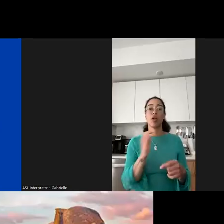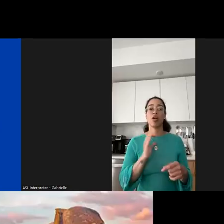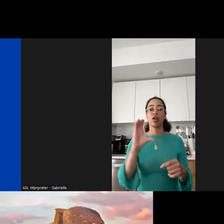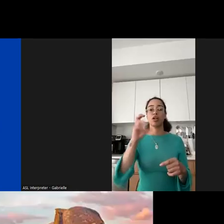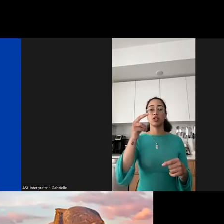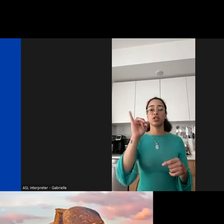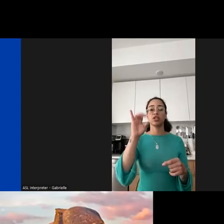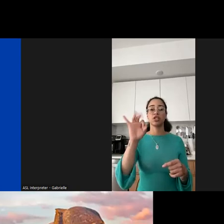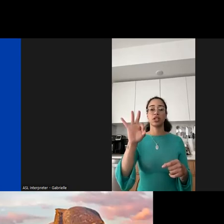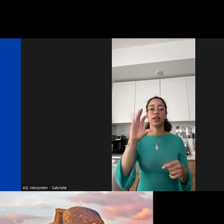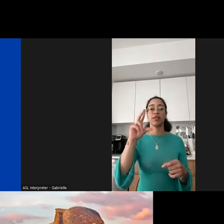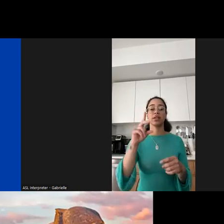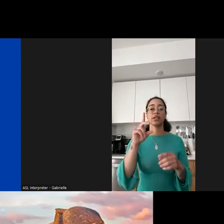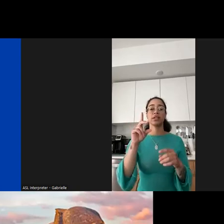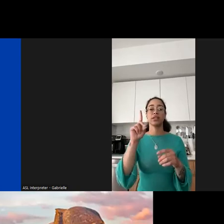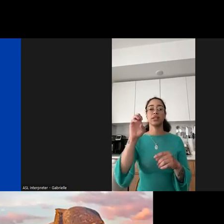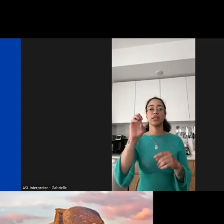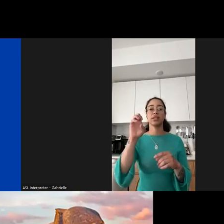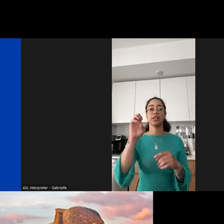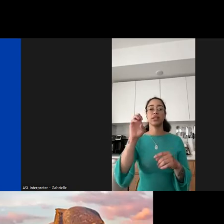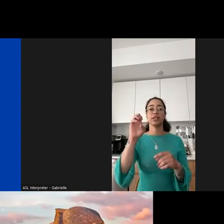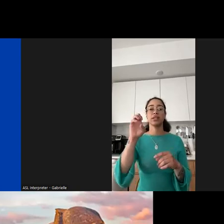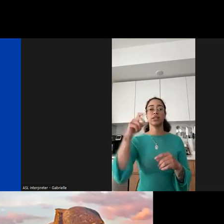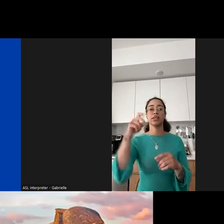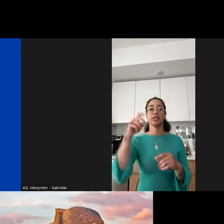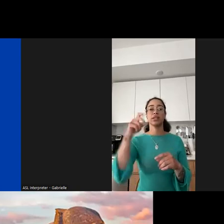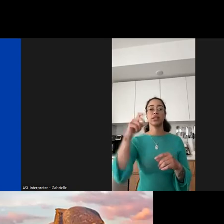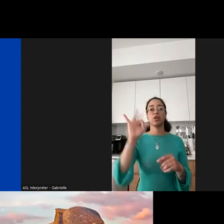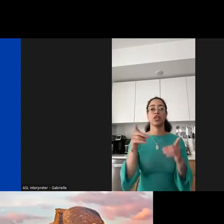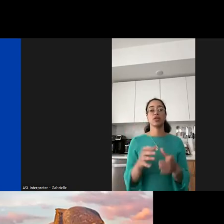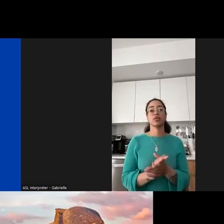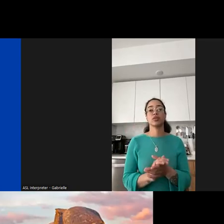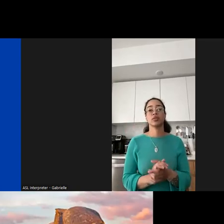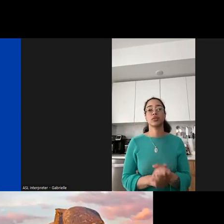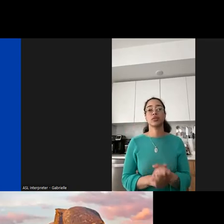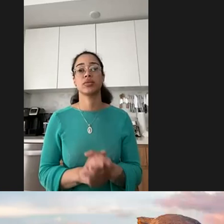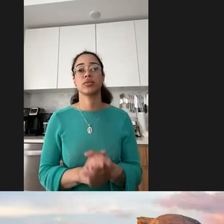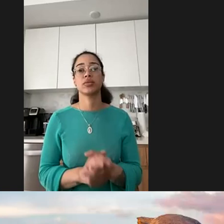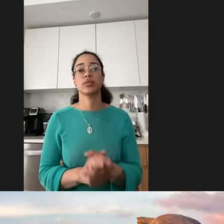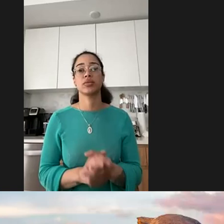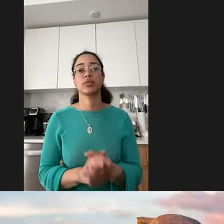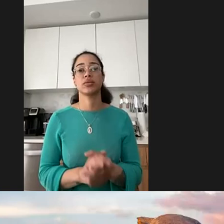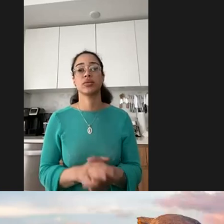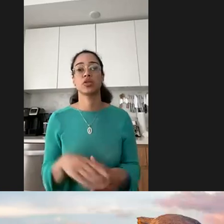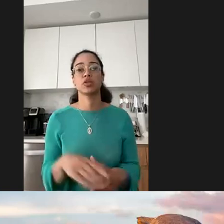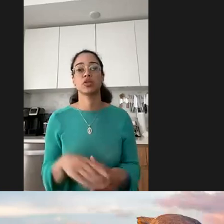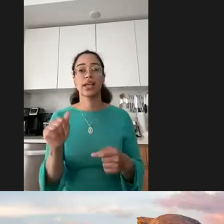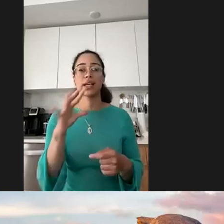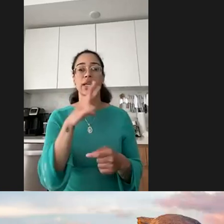Director, Mark Beckley, and Dr. Nakia Terry. Thank you for joining, and the floor is